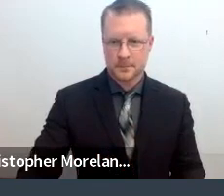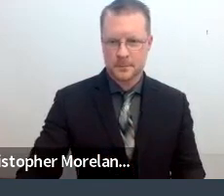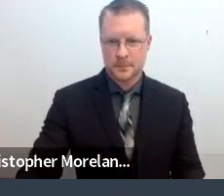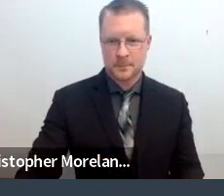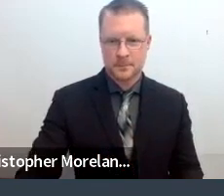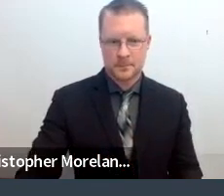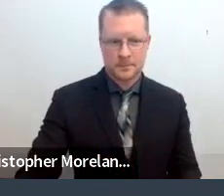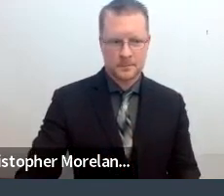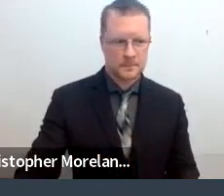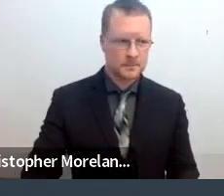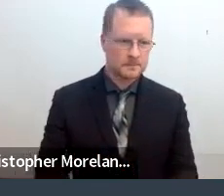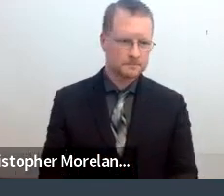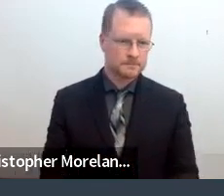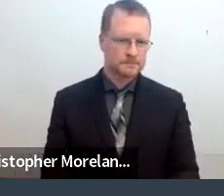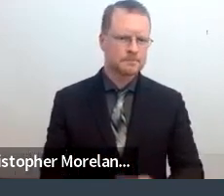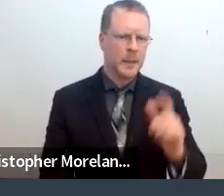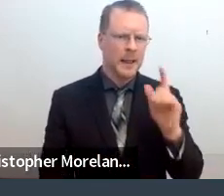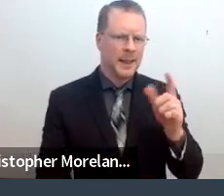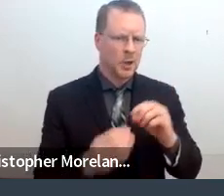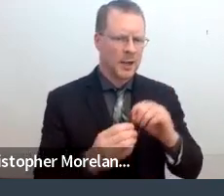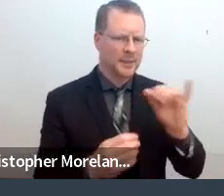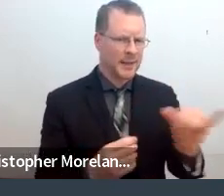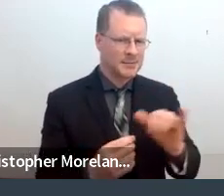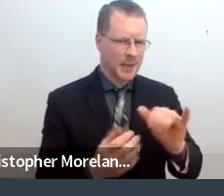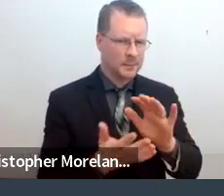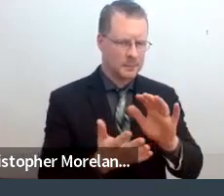new ideas and new practices.